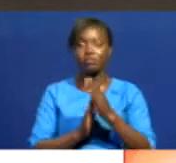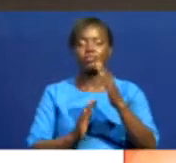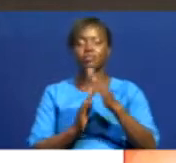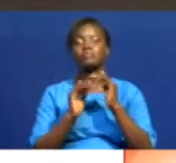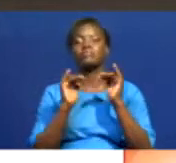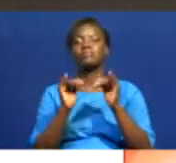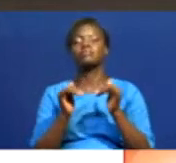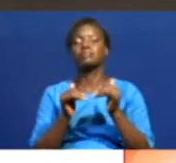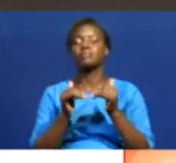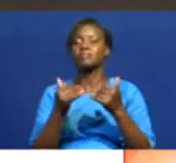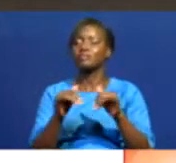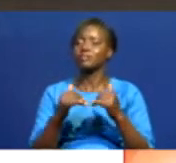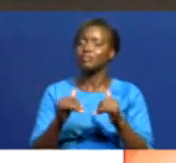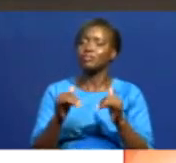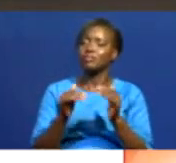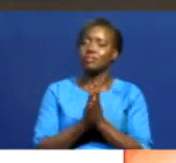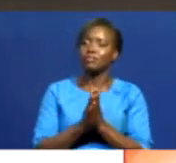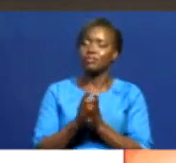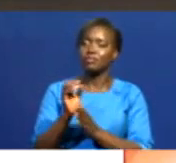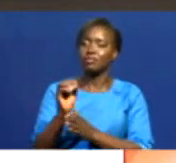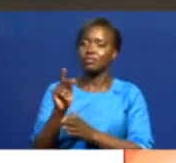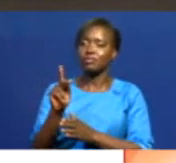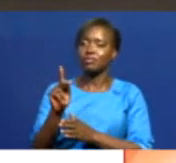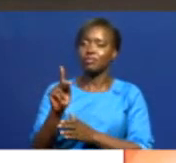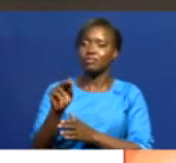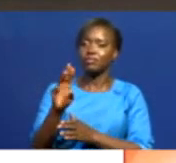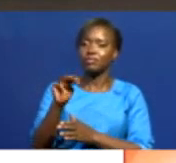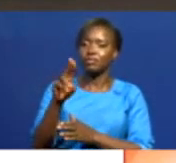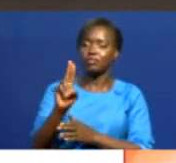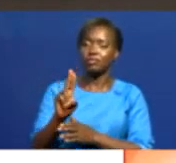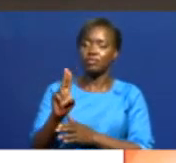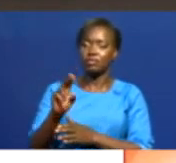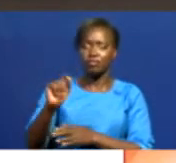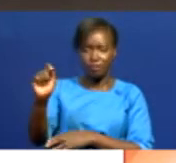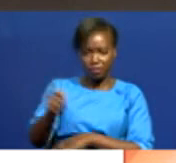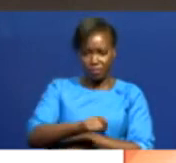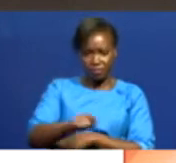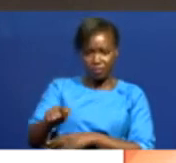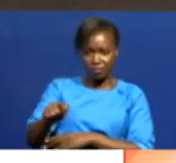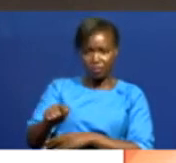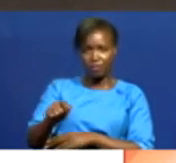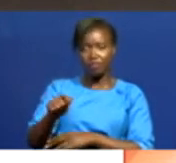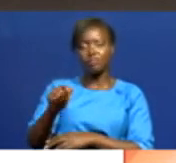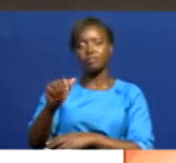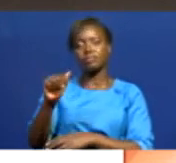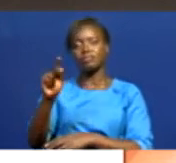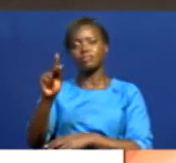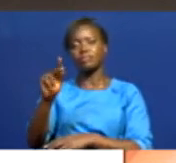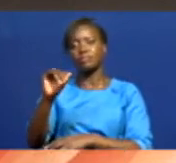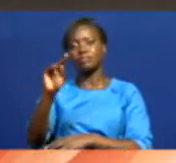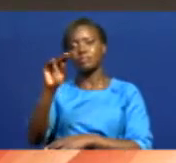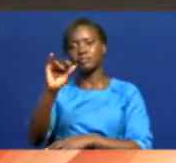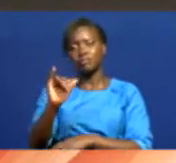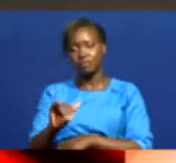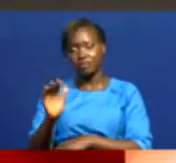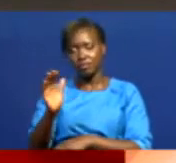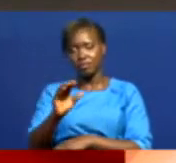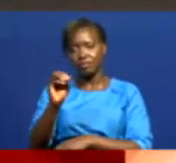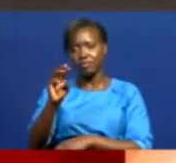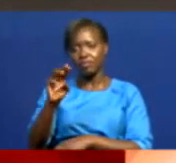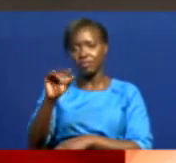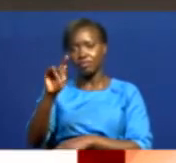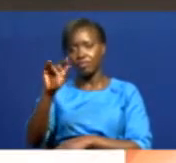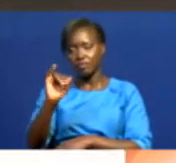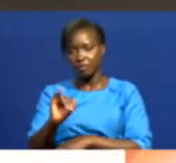Edition Sports and Bernard Okumu. Let's begin with hockey, where Cynthia Akinyi, Mourine, Owiti and Eleanor Chebet are among the 18